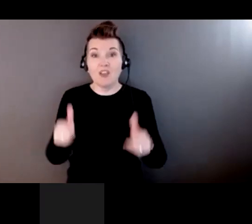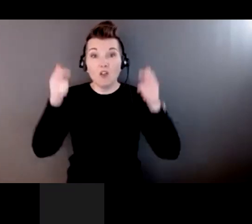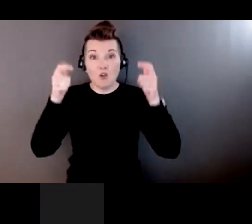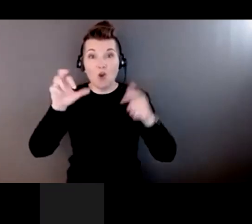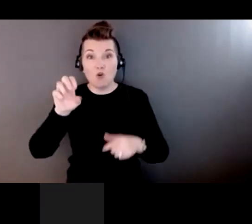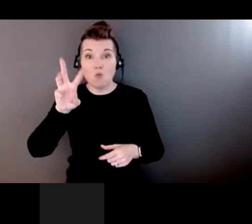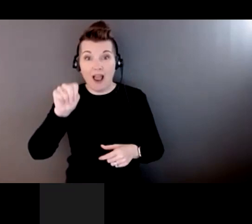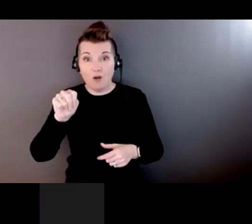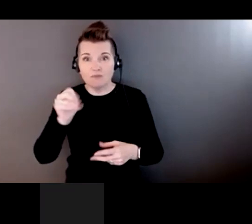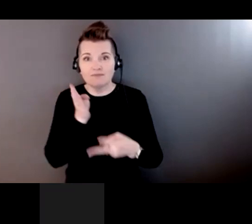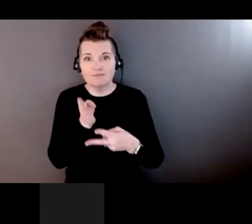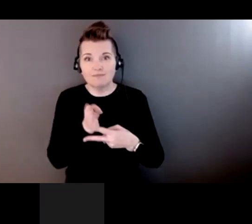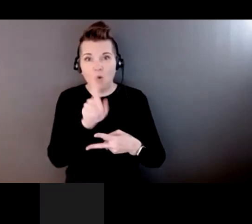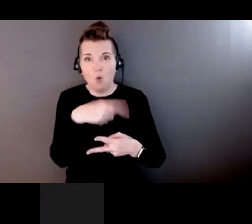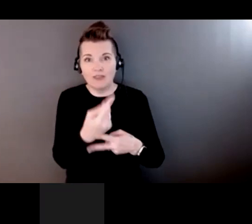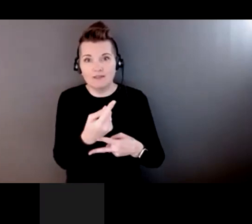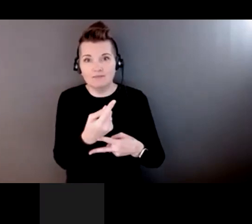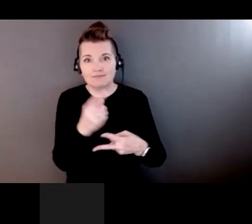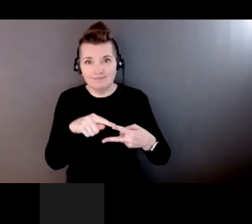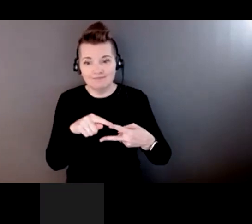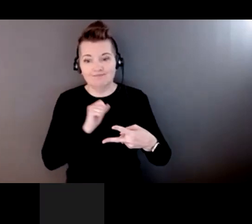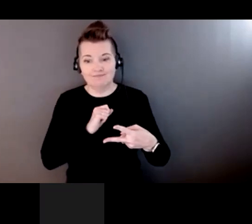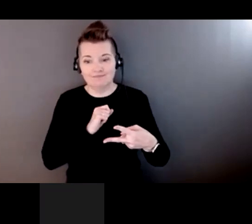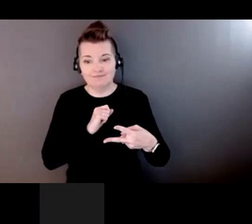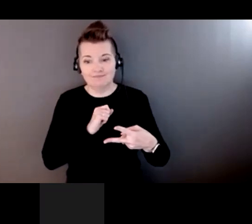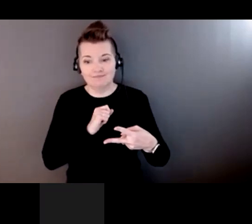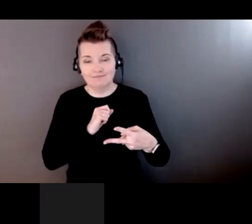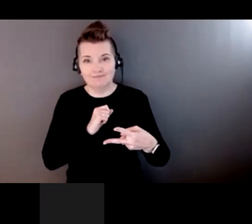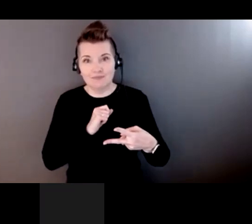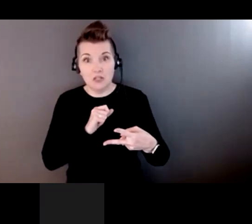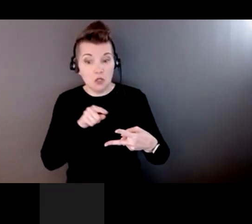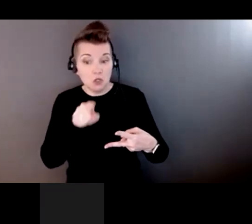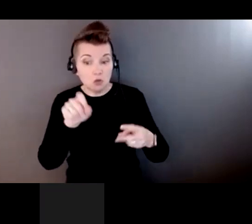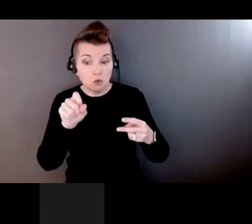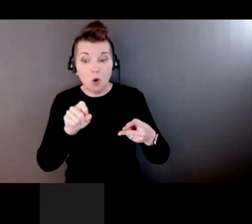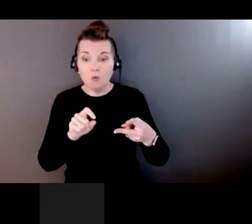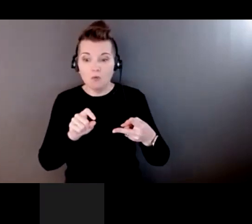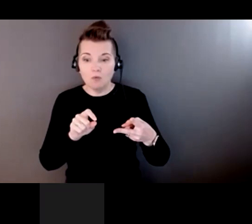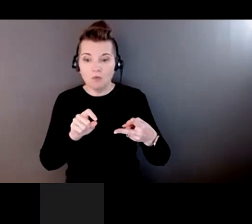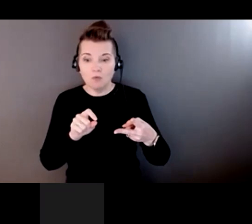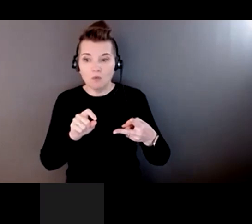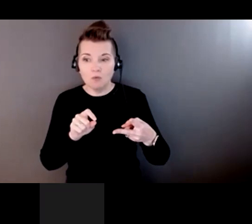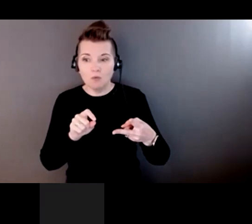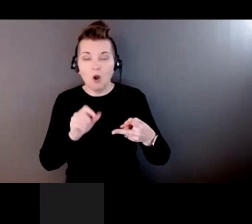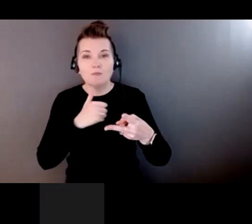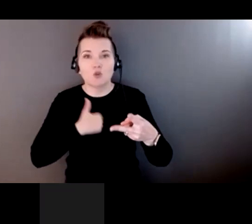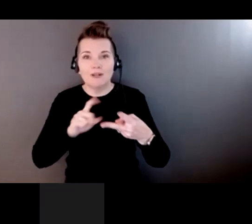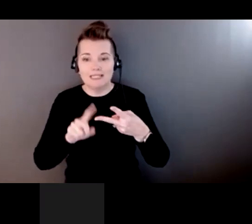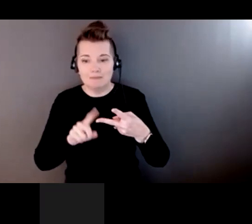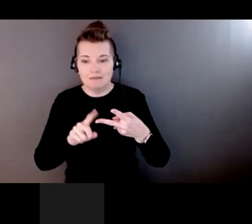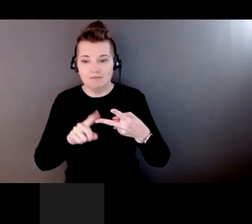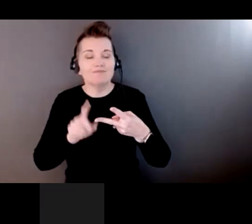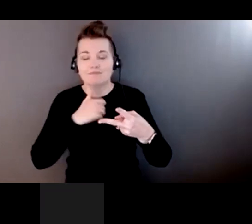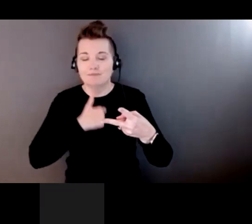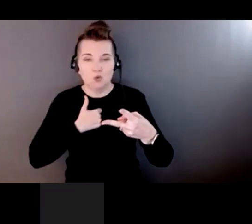by indictment. So, can you complain years later? Absolutely. Do we get complaints years